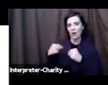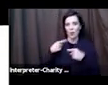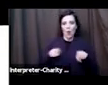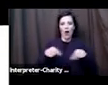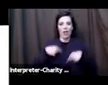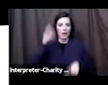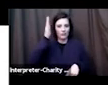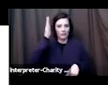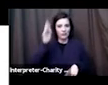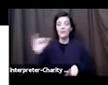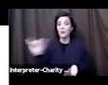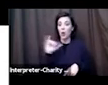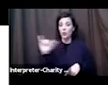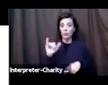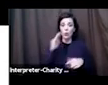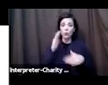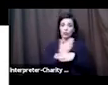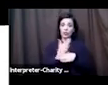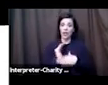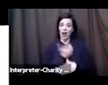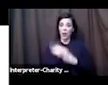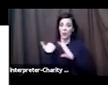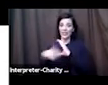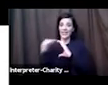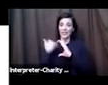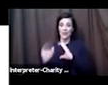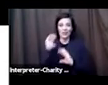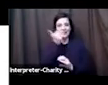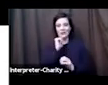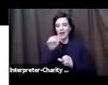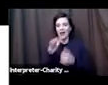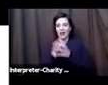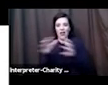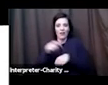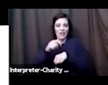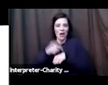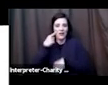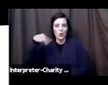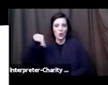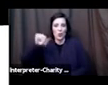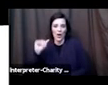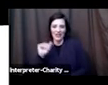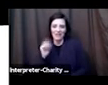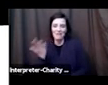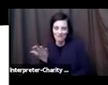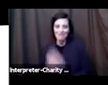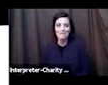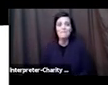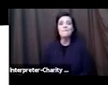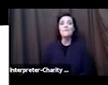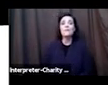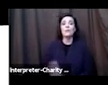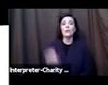our emails to make sure you have them, since we won't really have much time to answer too many questions at the end. So Create Together is our 3D.